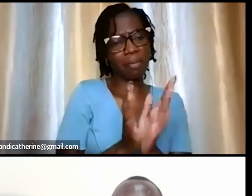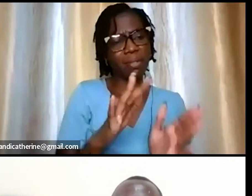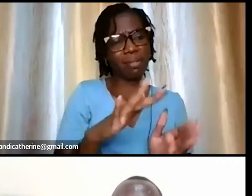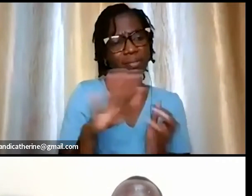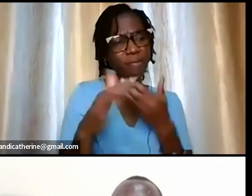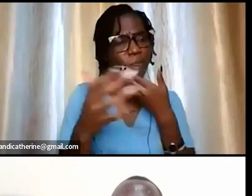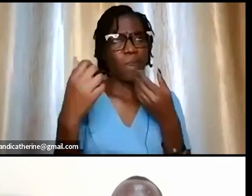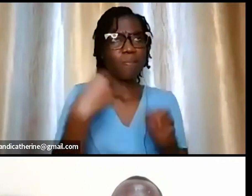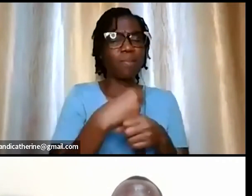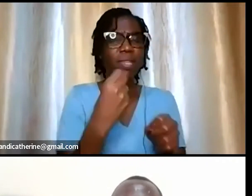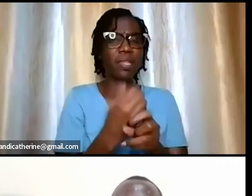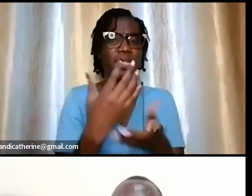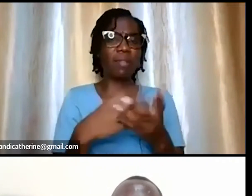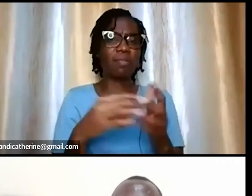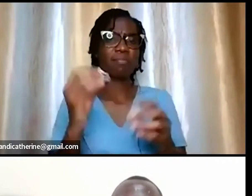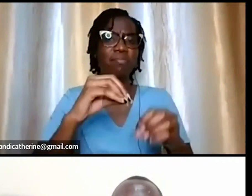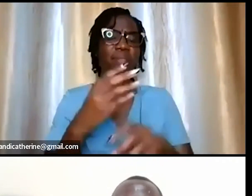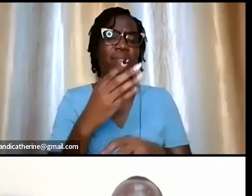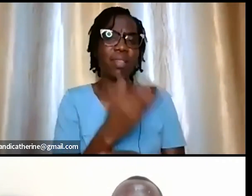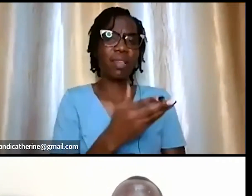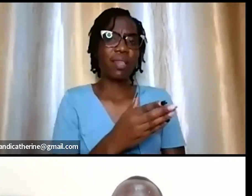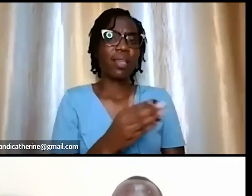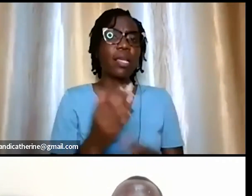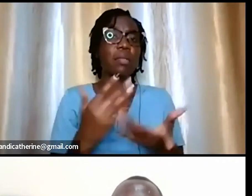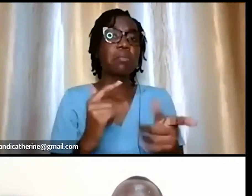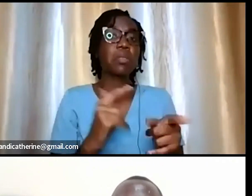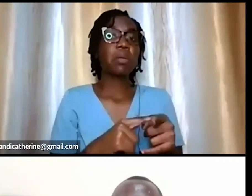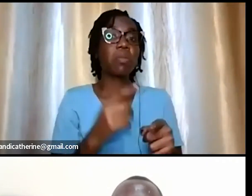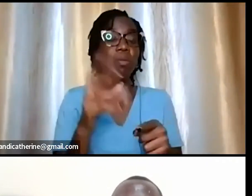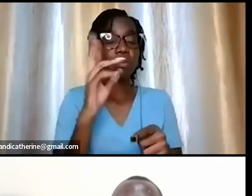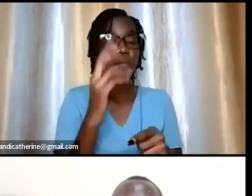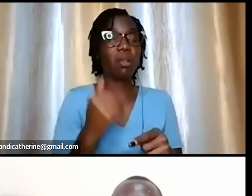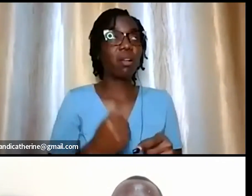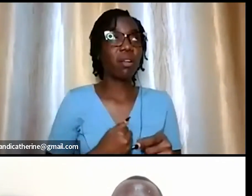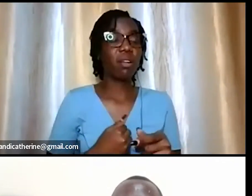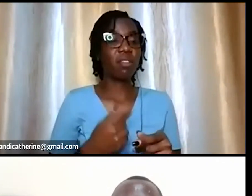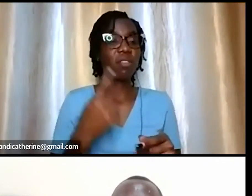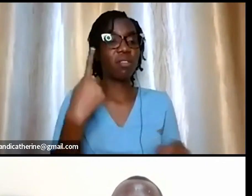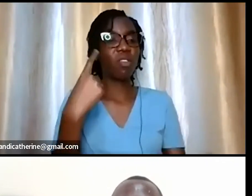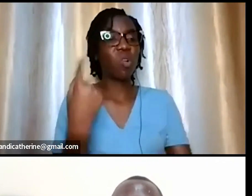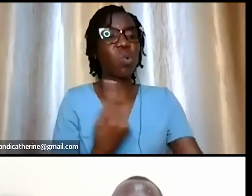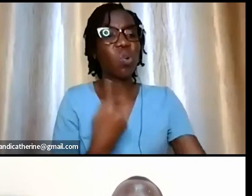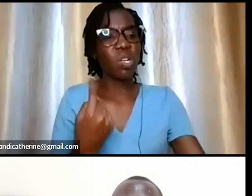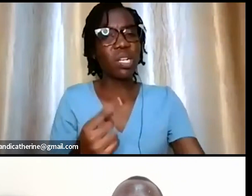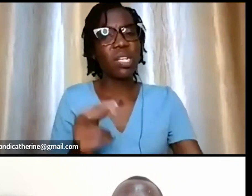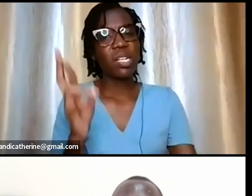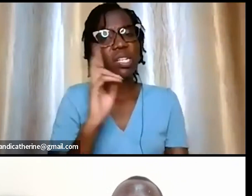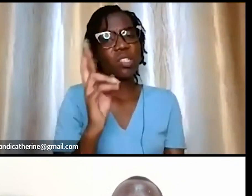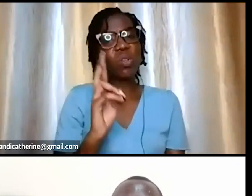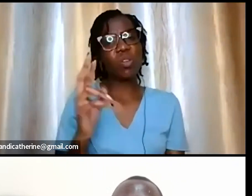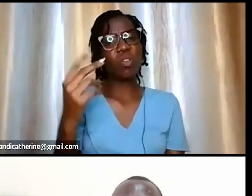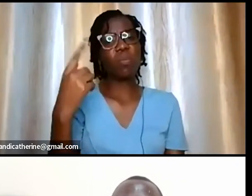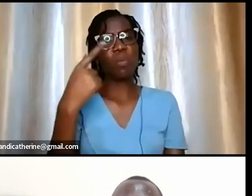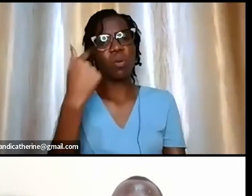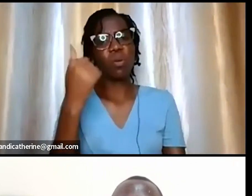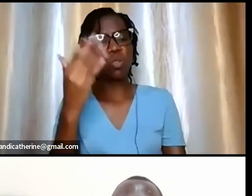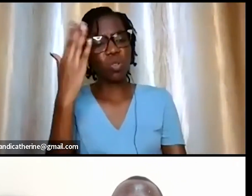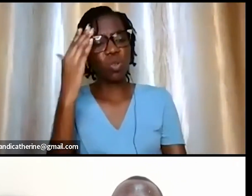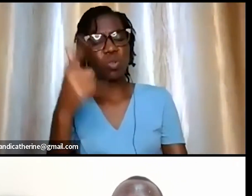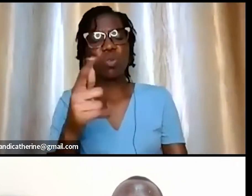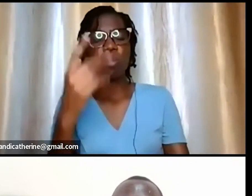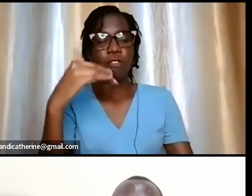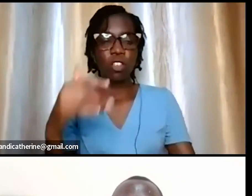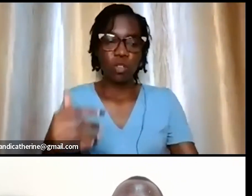some contributions there, and sometimes the only respect they have for you is the only reason because they know you are a professional, and that